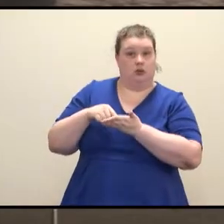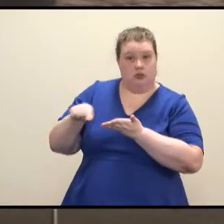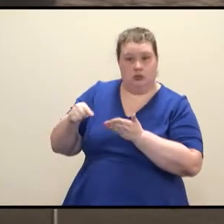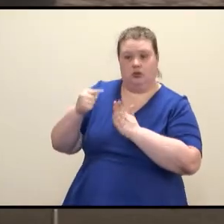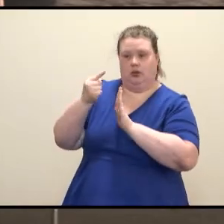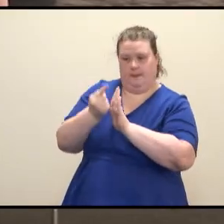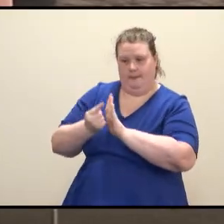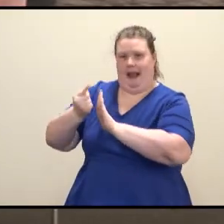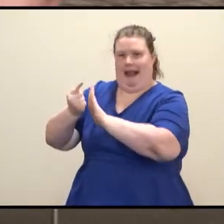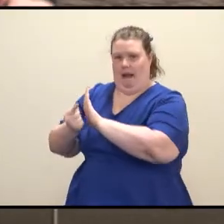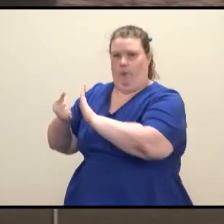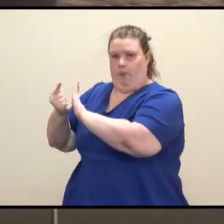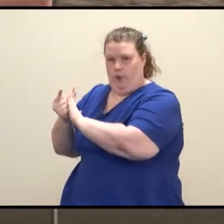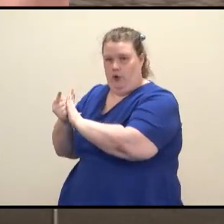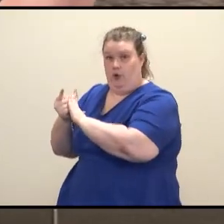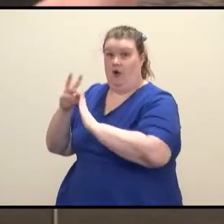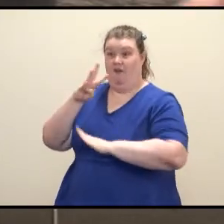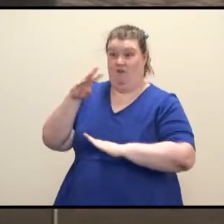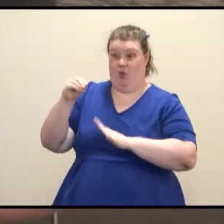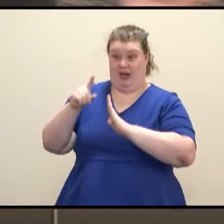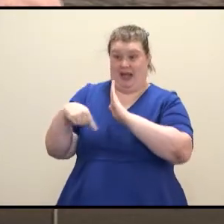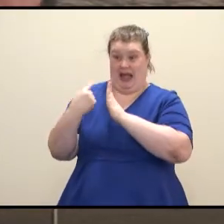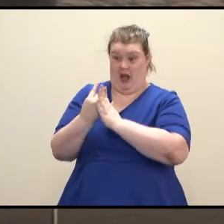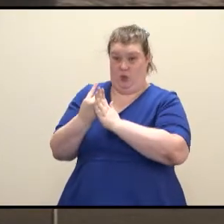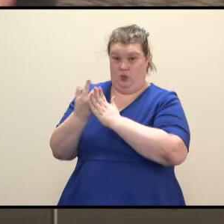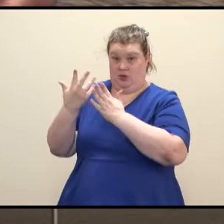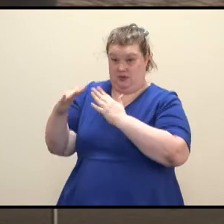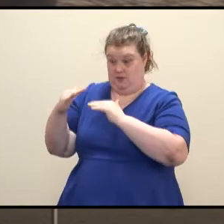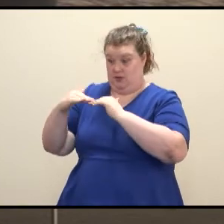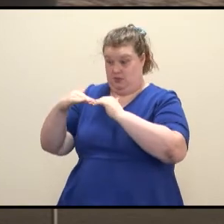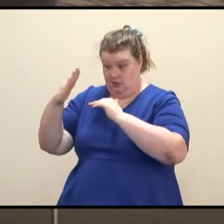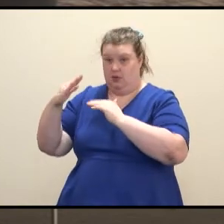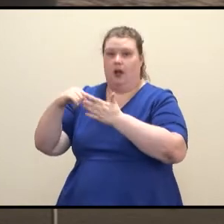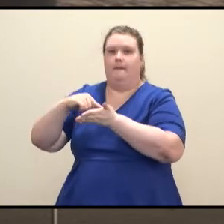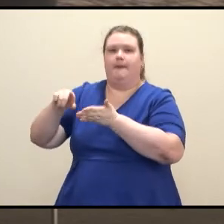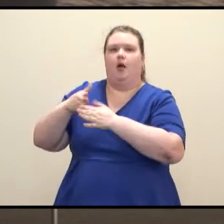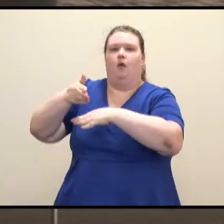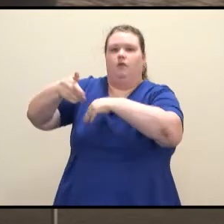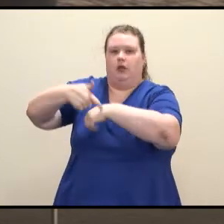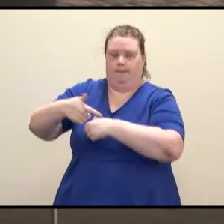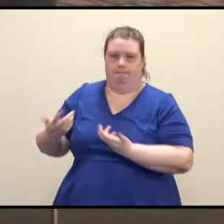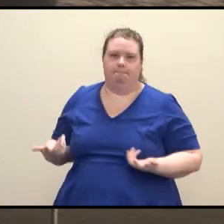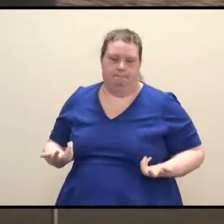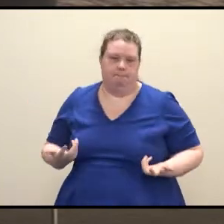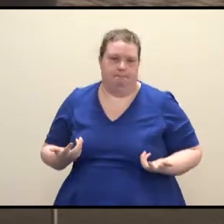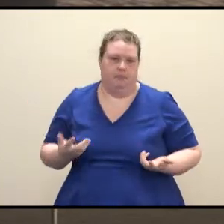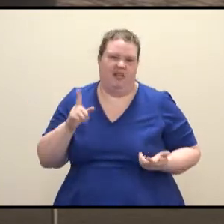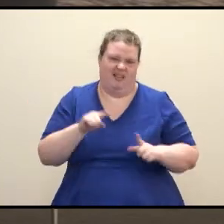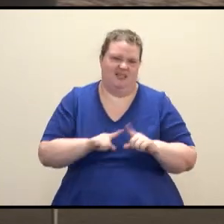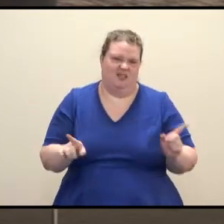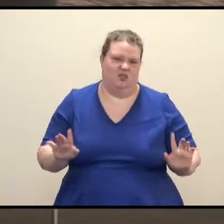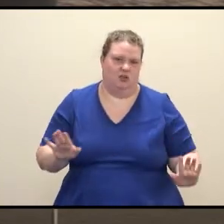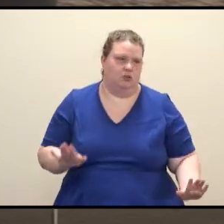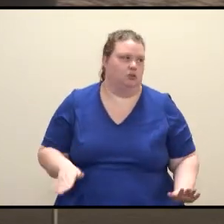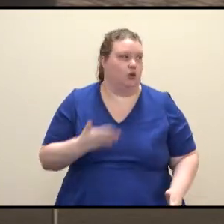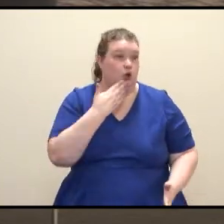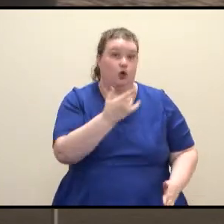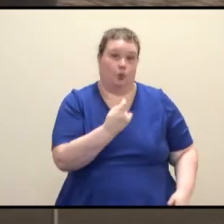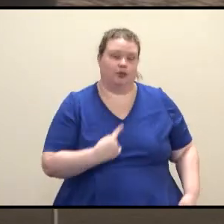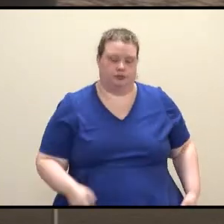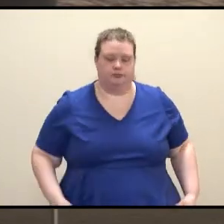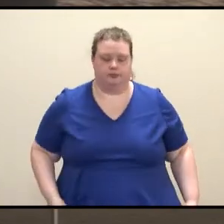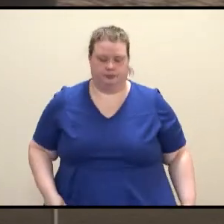by hour. After 40 hours a week, they have the overtime, things like that. And that's kind of the distinction there. Okay, good